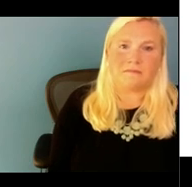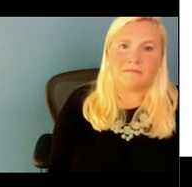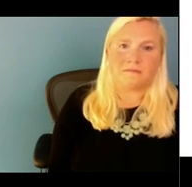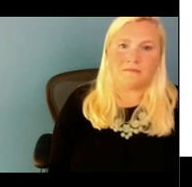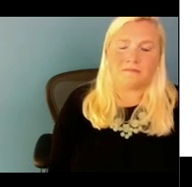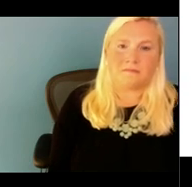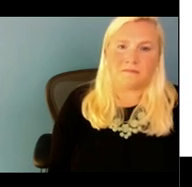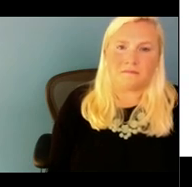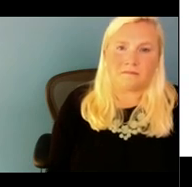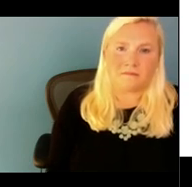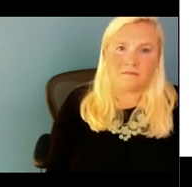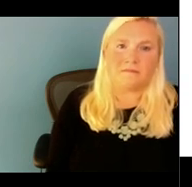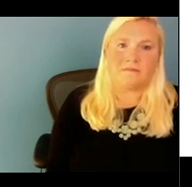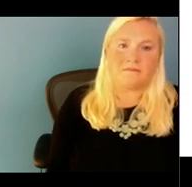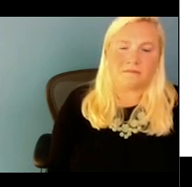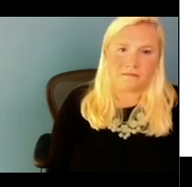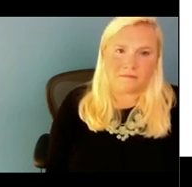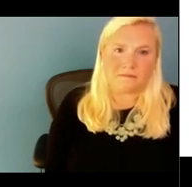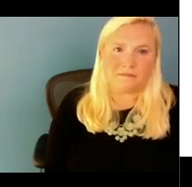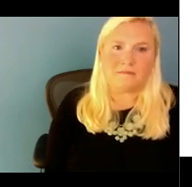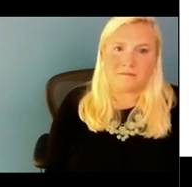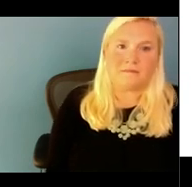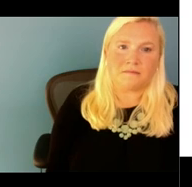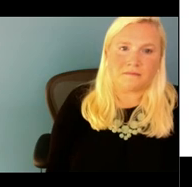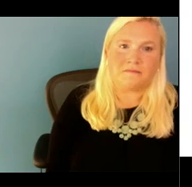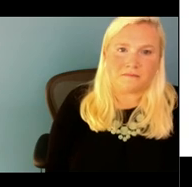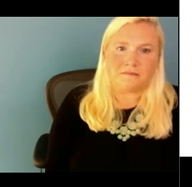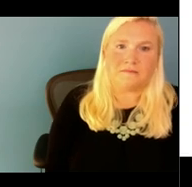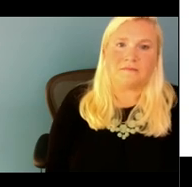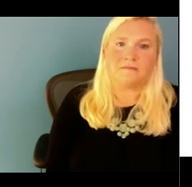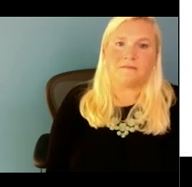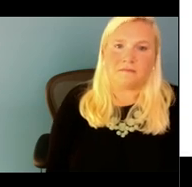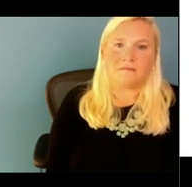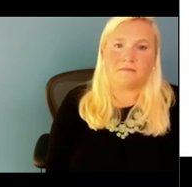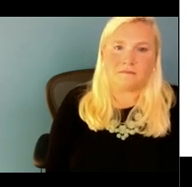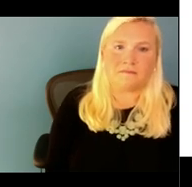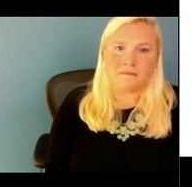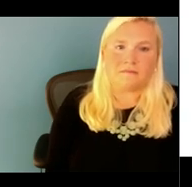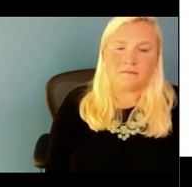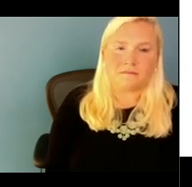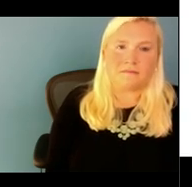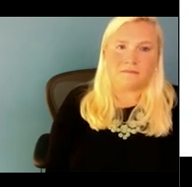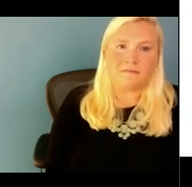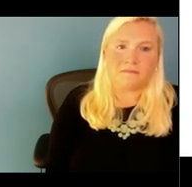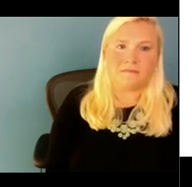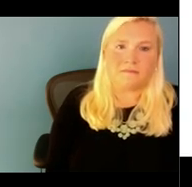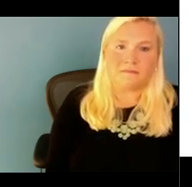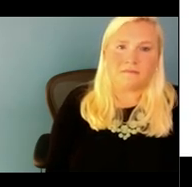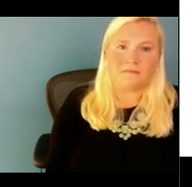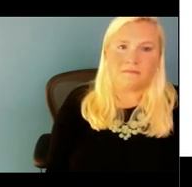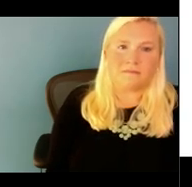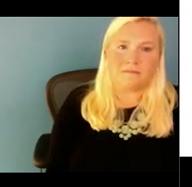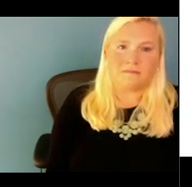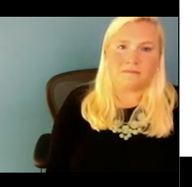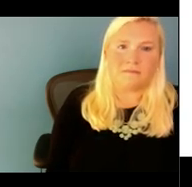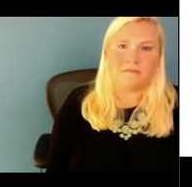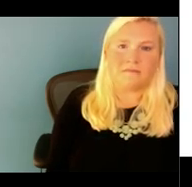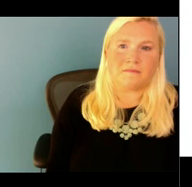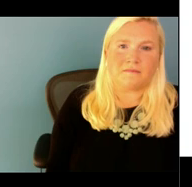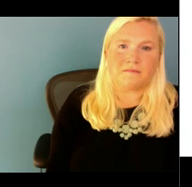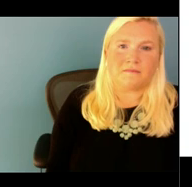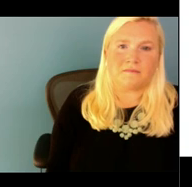to being placed in difficult situations and being faced with social stigma. Now, there's some debate about this.